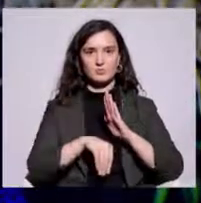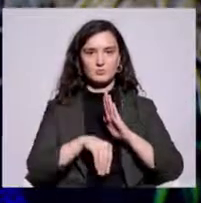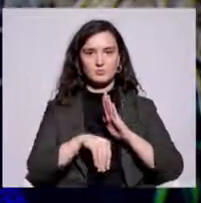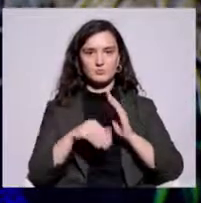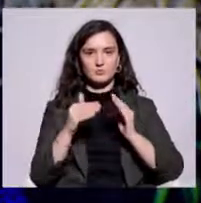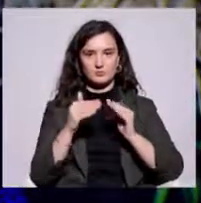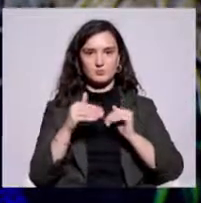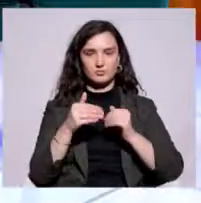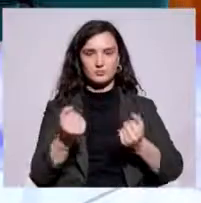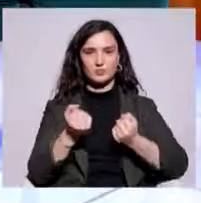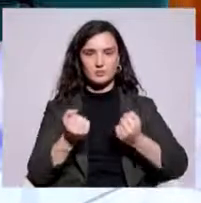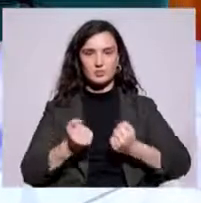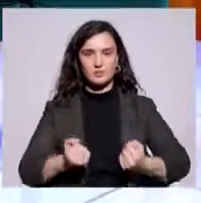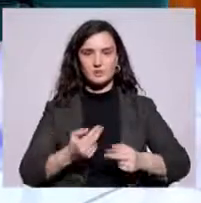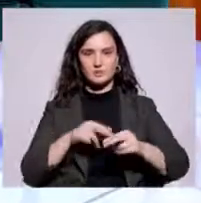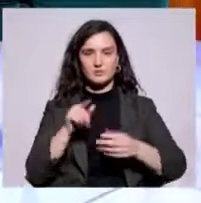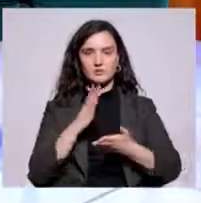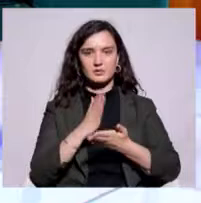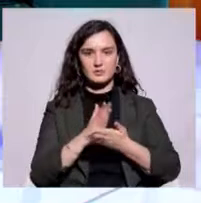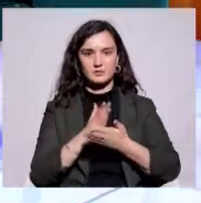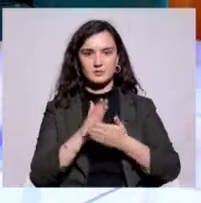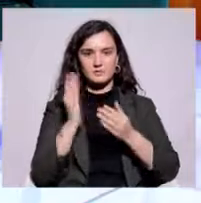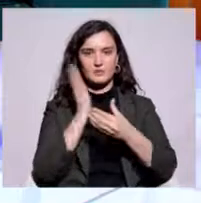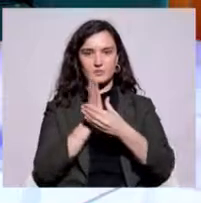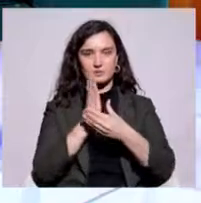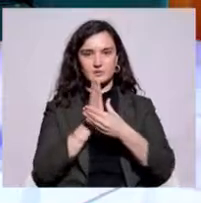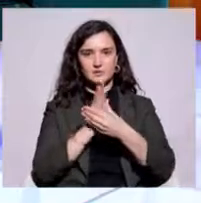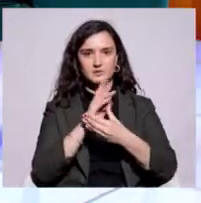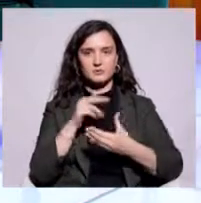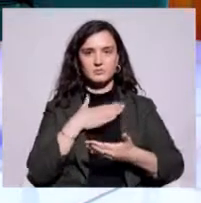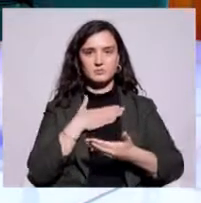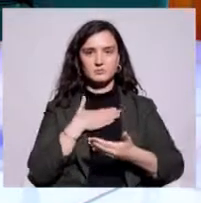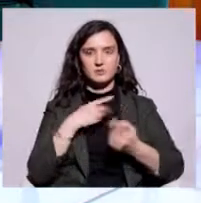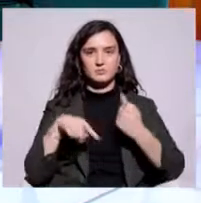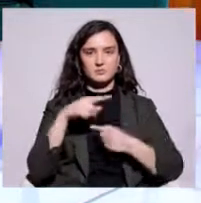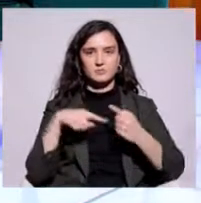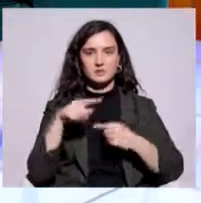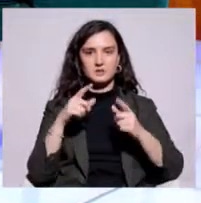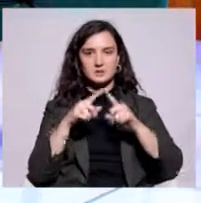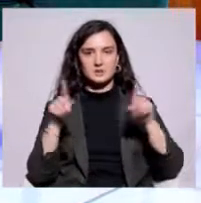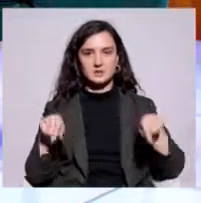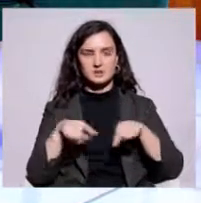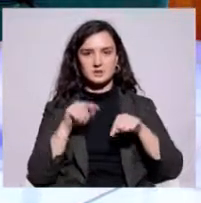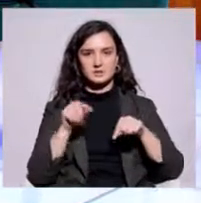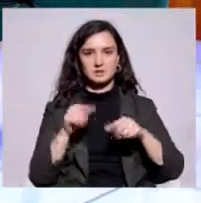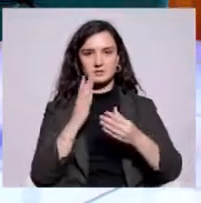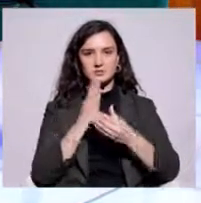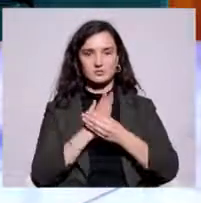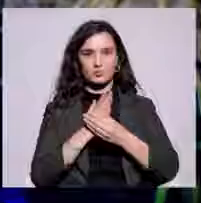the drawers. There are some folders and my business cards in the